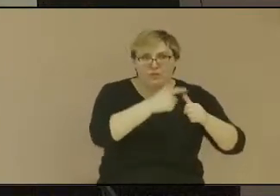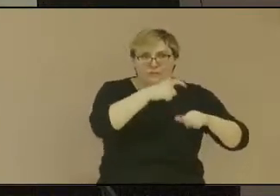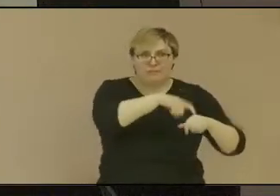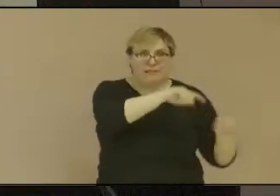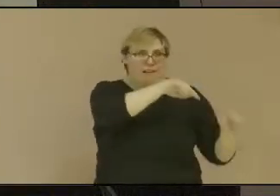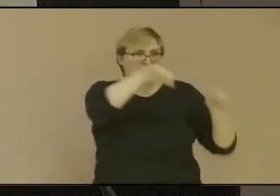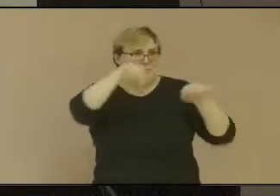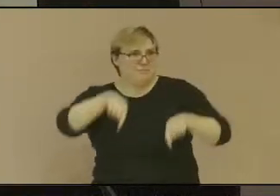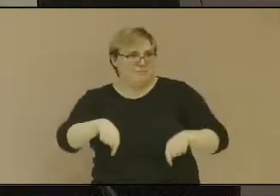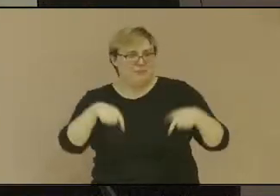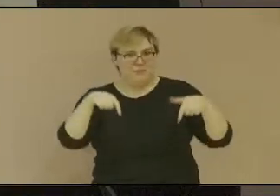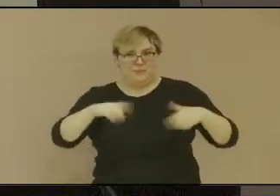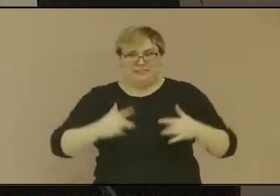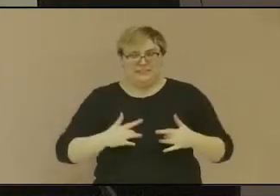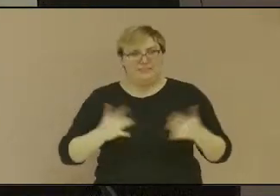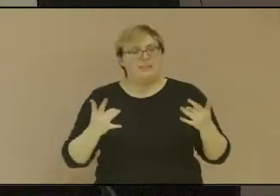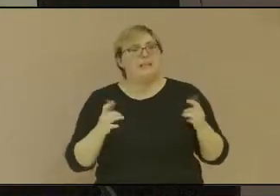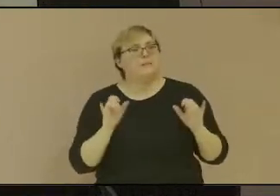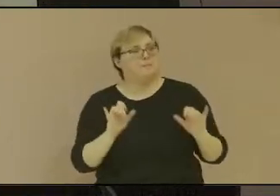Lecture.